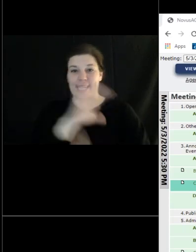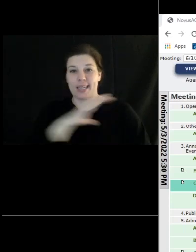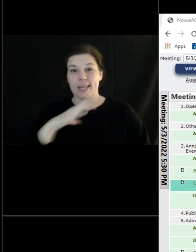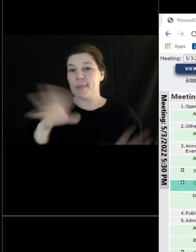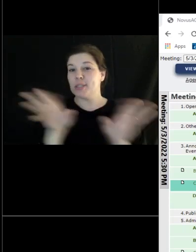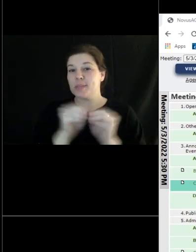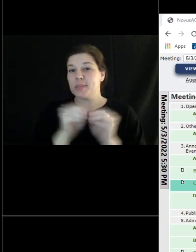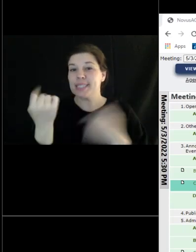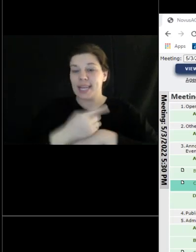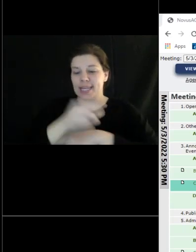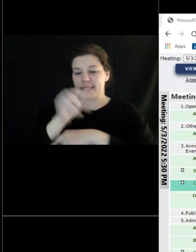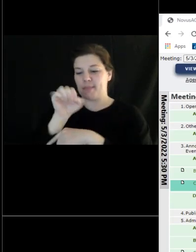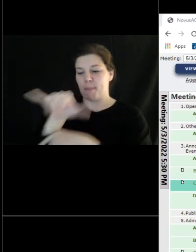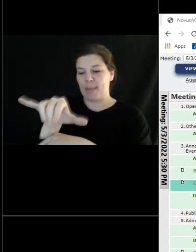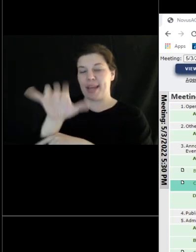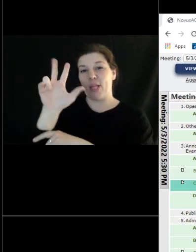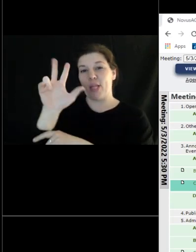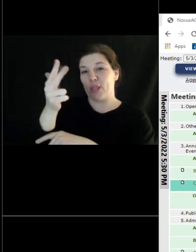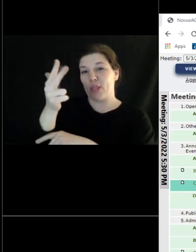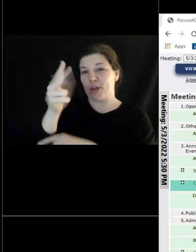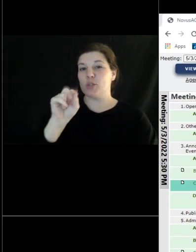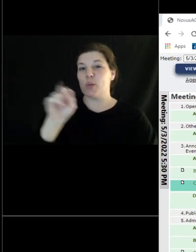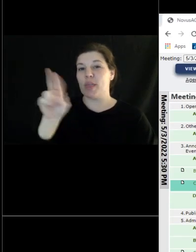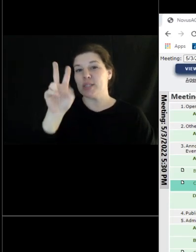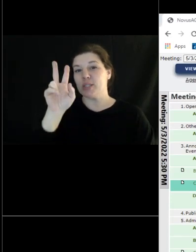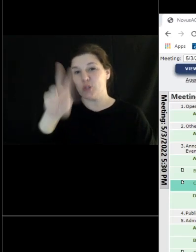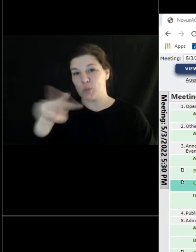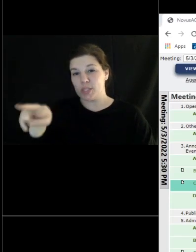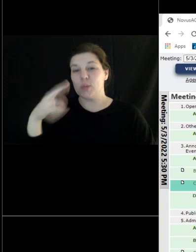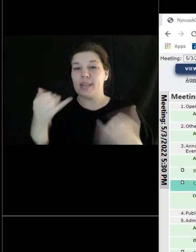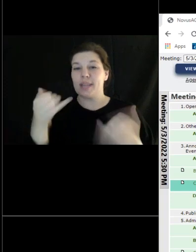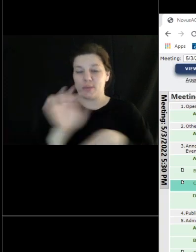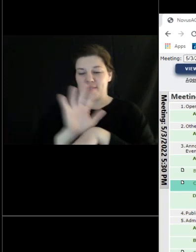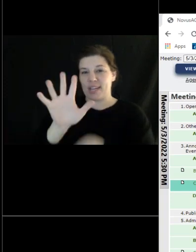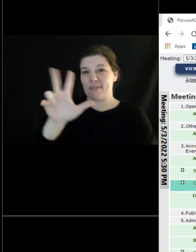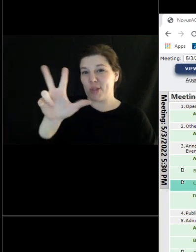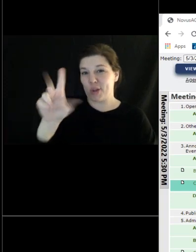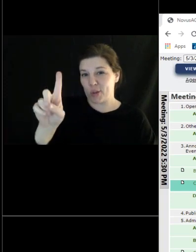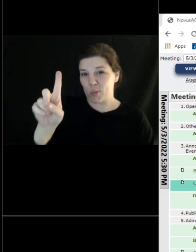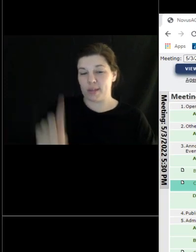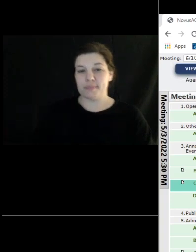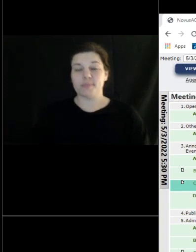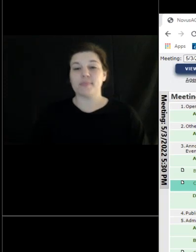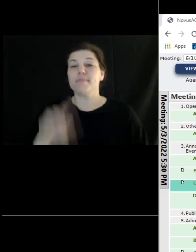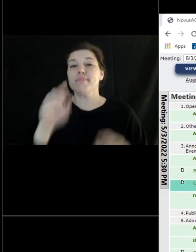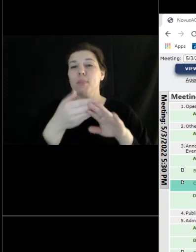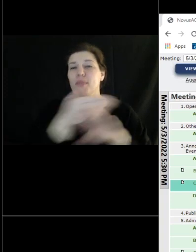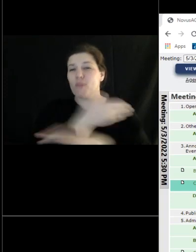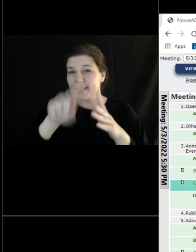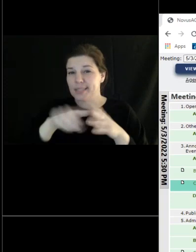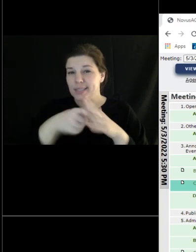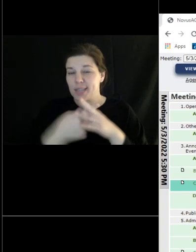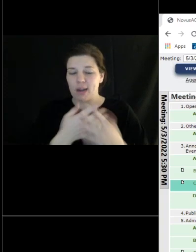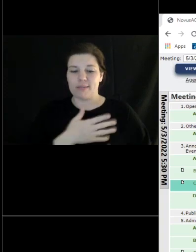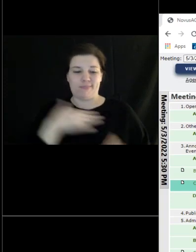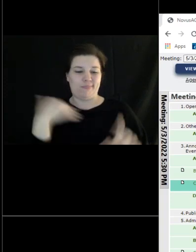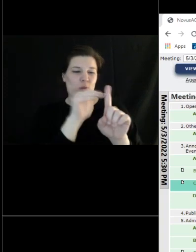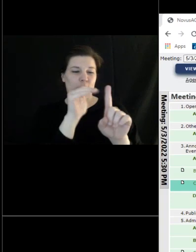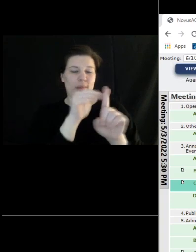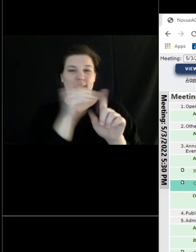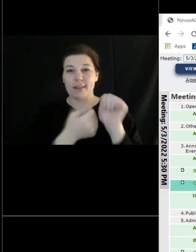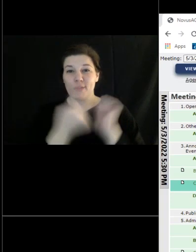3rd, 2022, and the time is now 5:31 p.m. Before we proceed, I'd like to remind everyone here